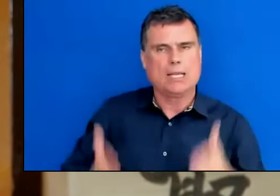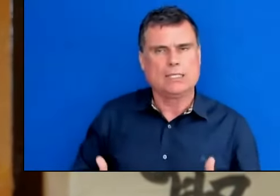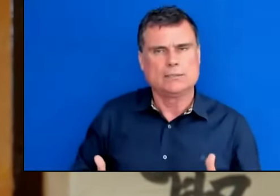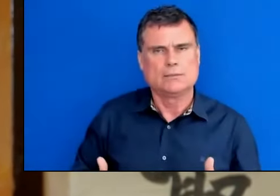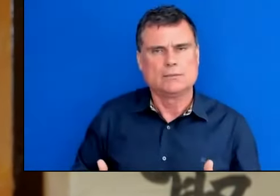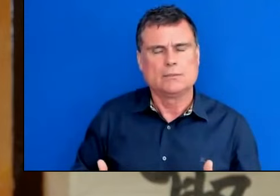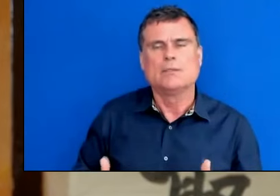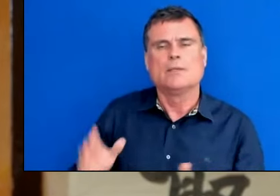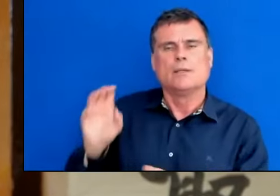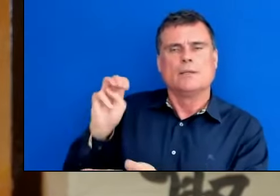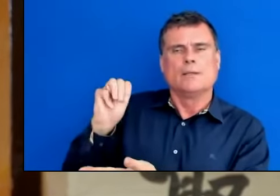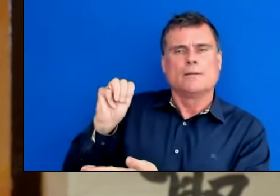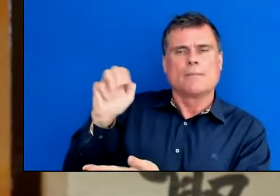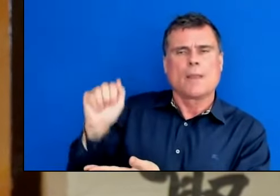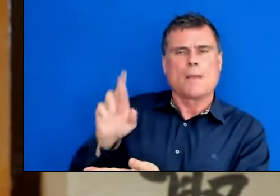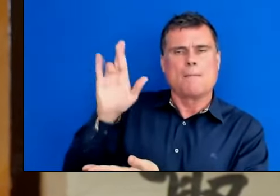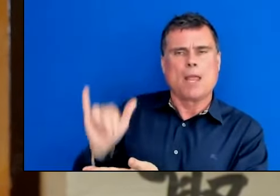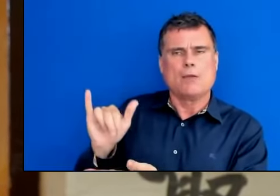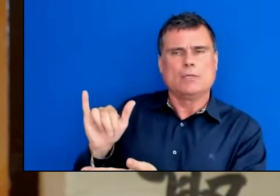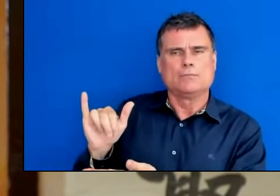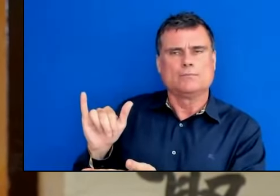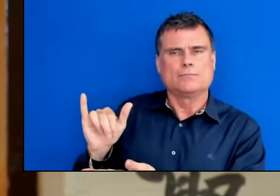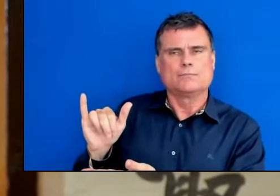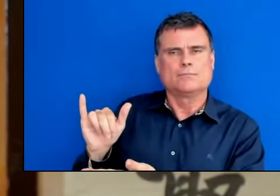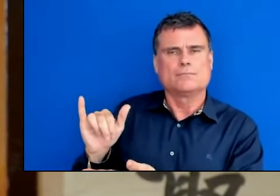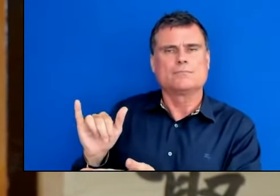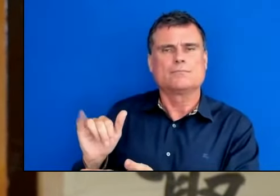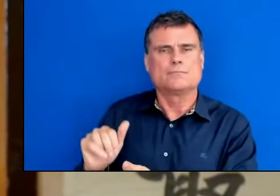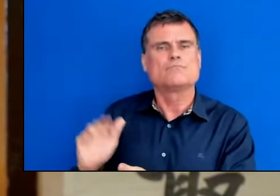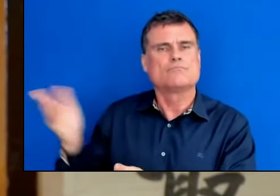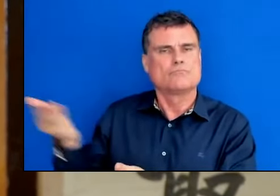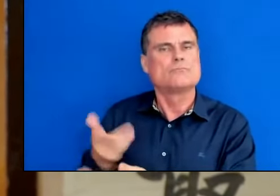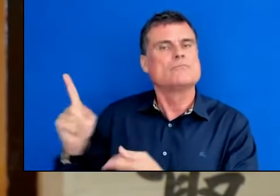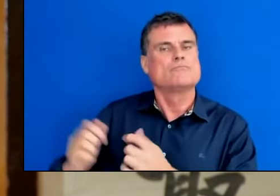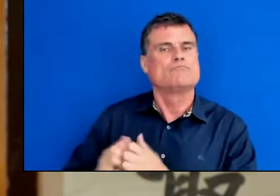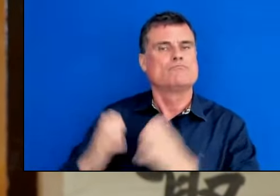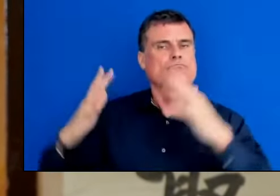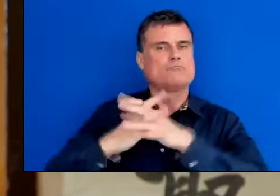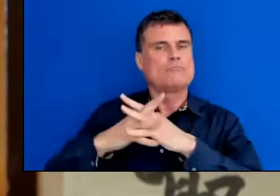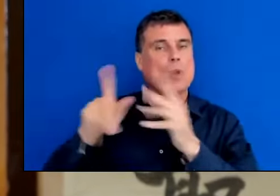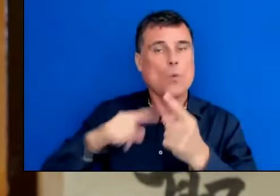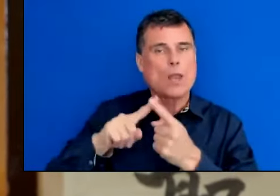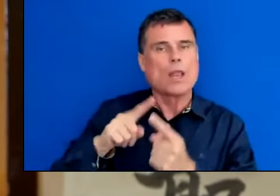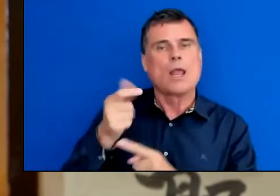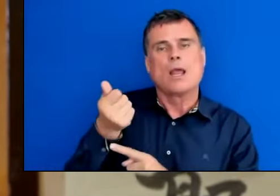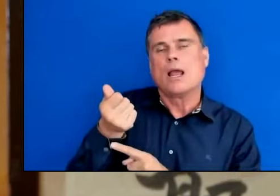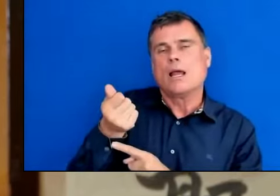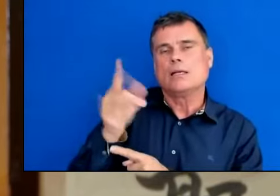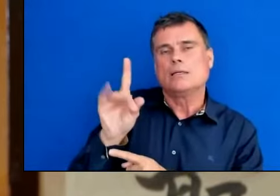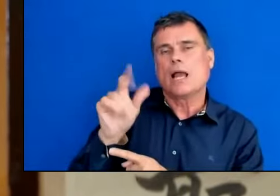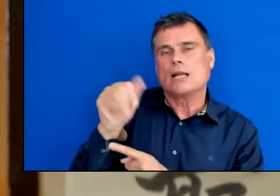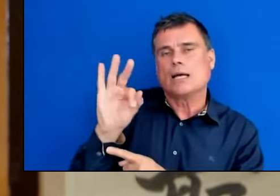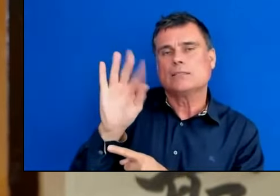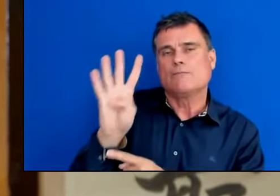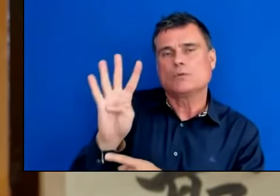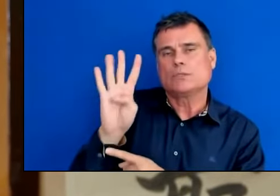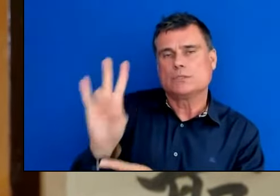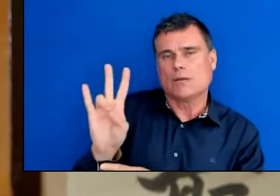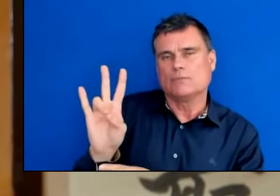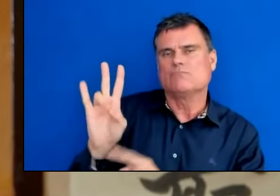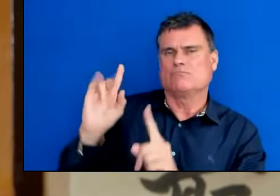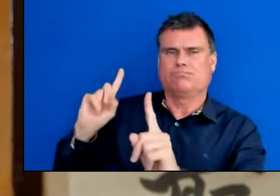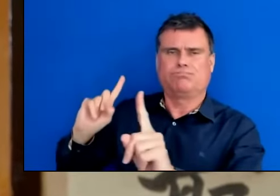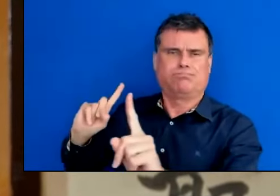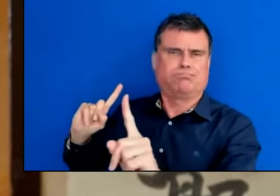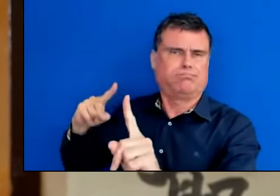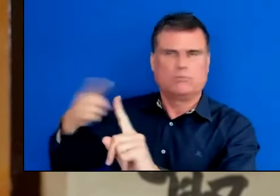Laureen Oikawa, to the stage. Established in 1947, the NAJC has a long history of advocating for